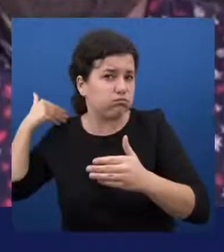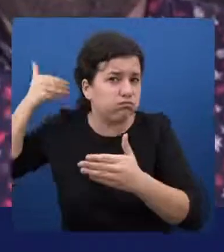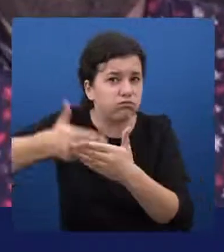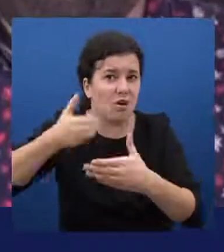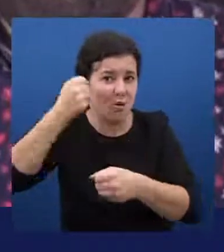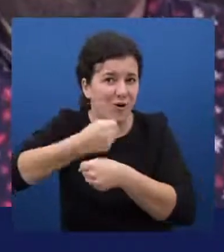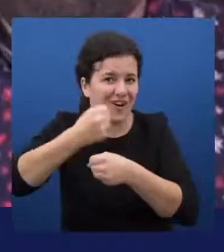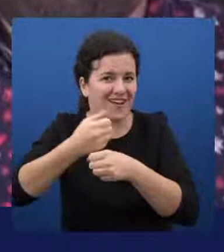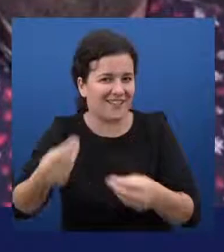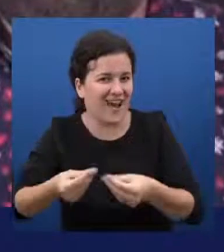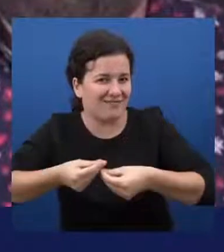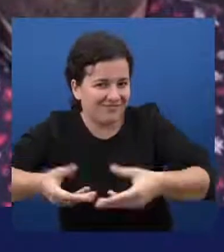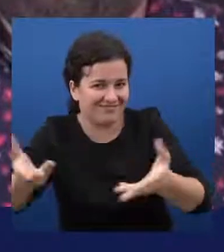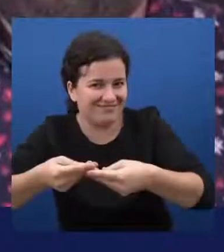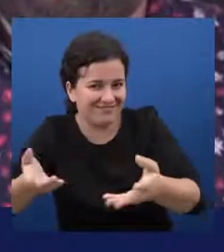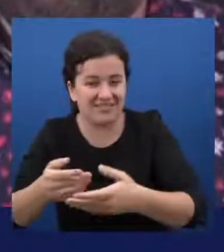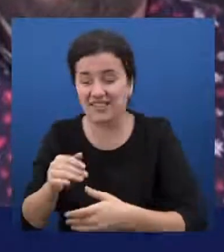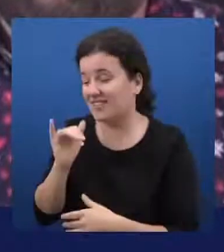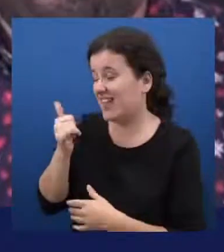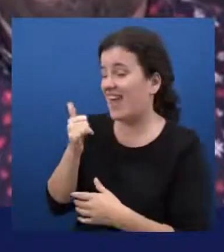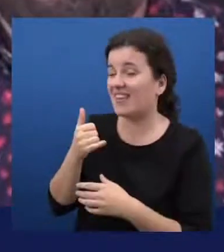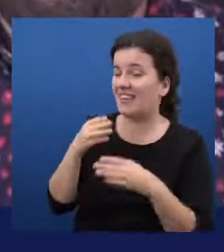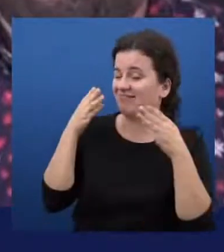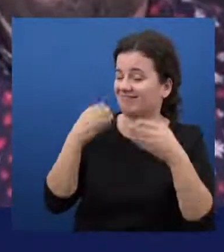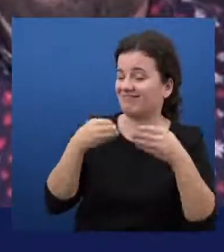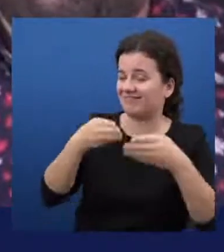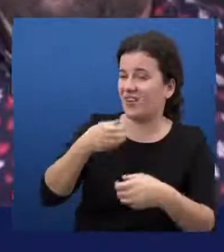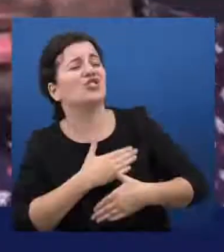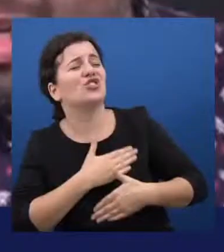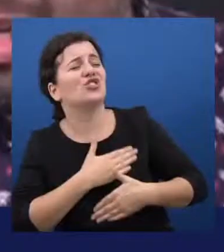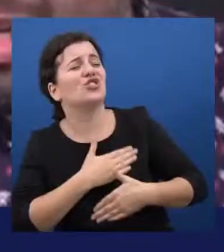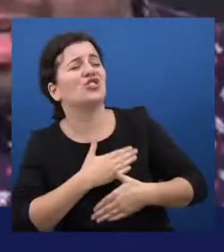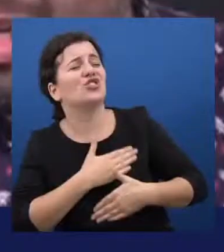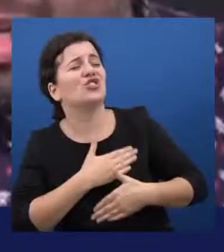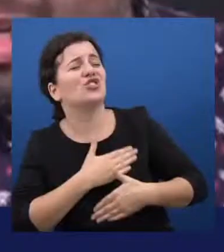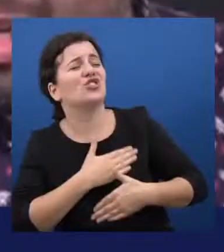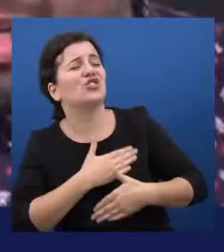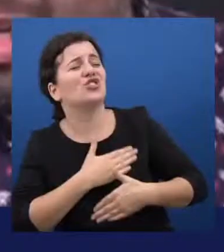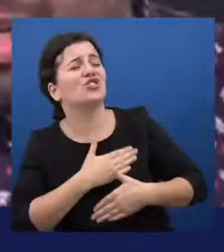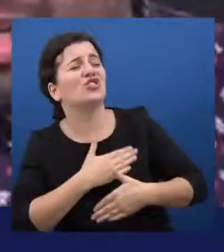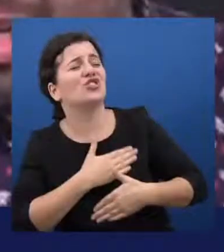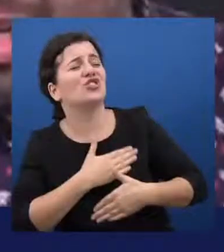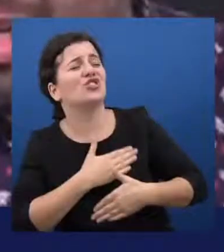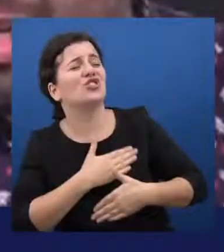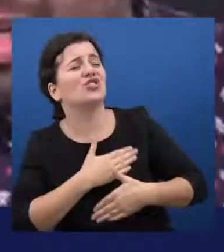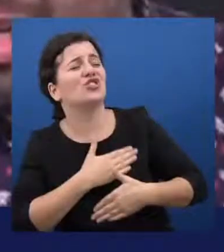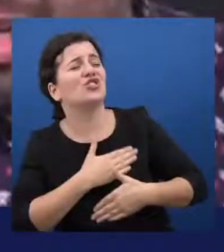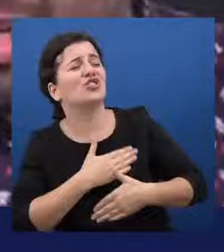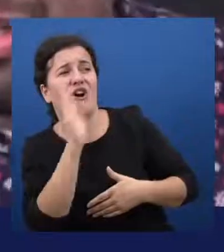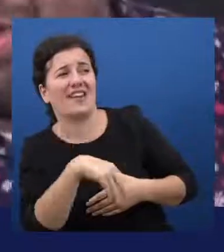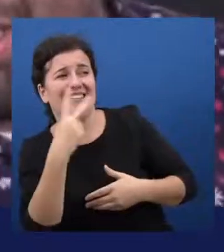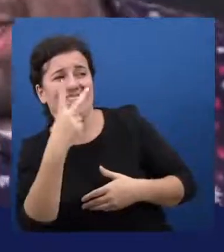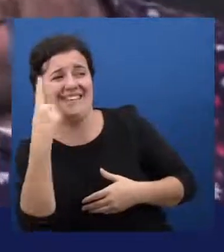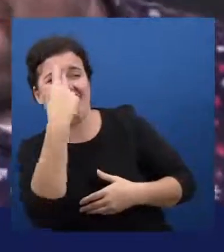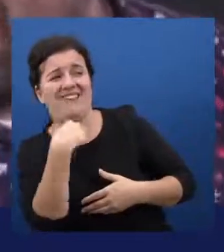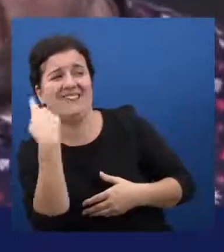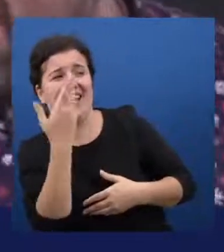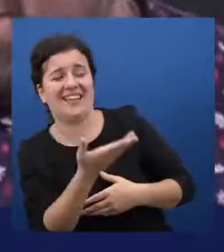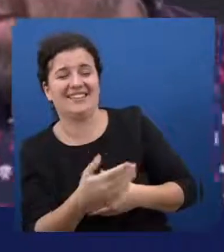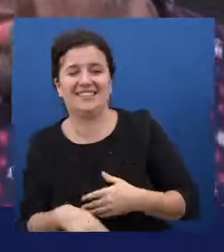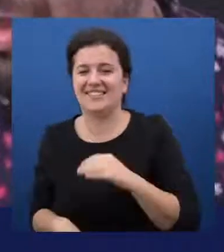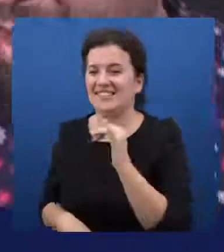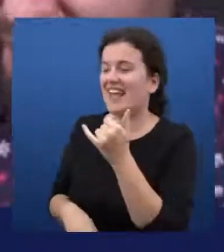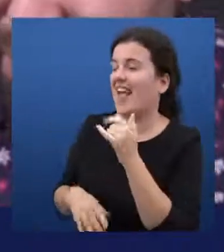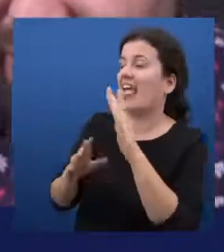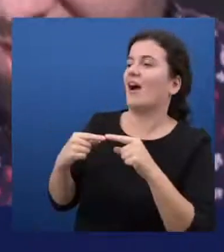And you'd be thrilled. You know, you have way too much fun. We can see it on your face. That's right. That's right. Well, I'm sorry, I'm talking, Richard. We get into these